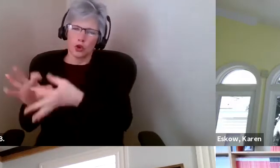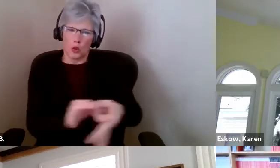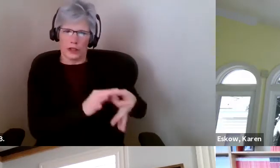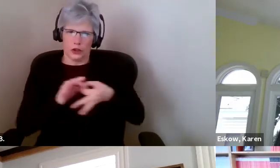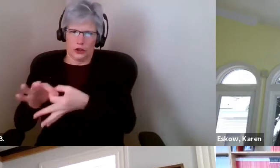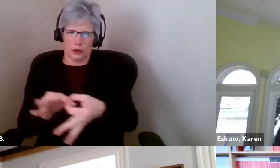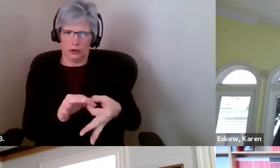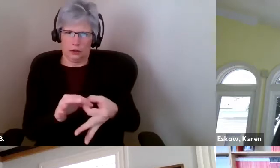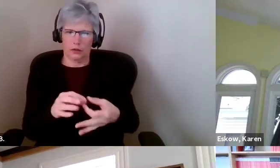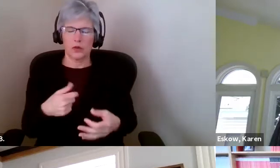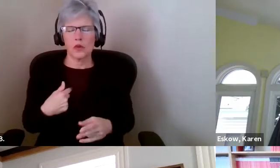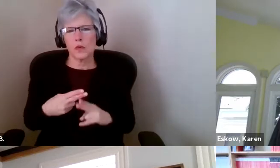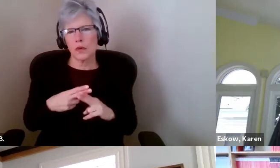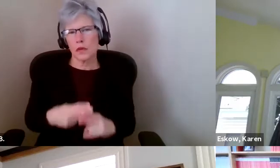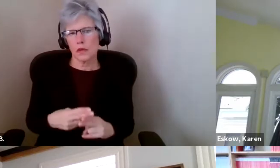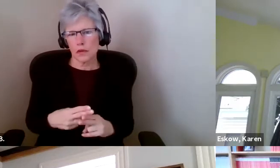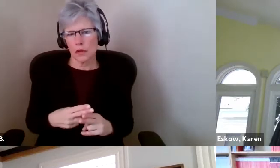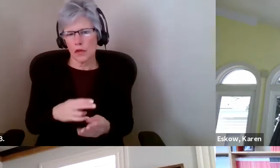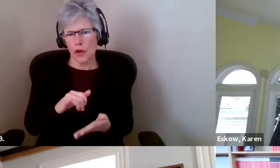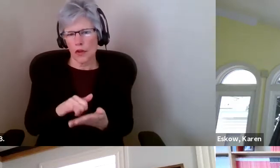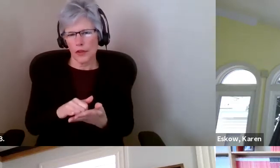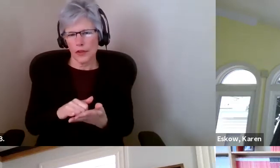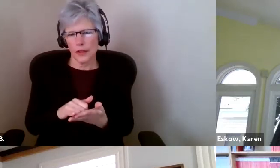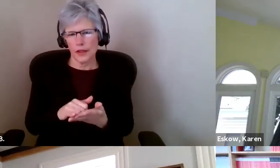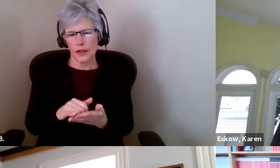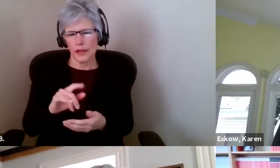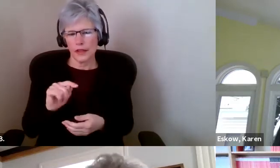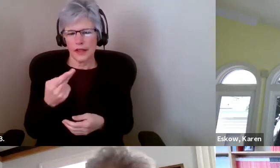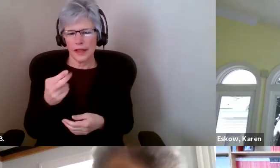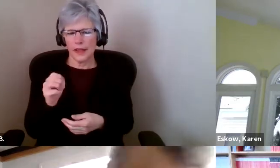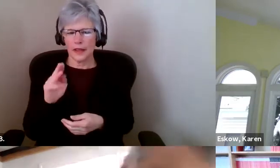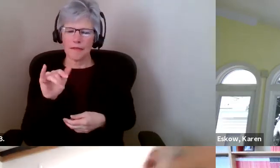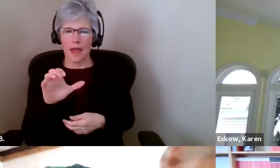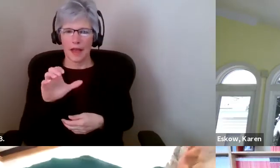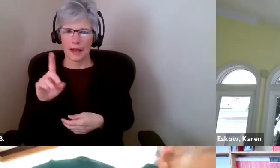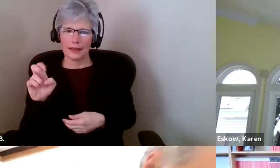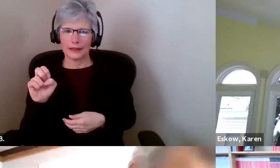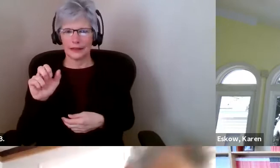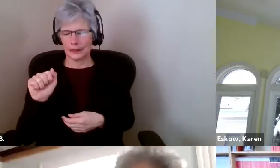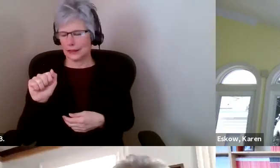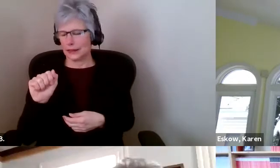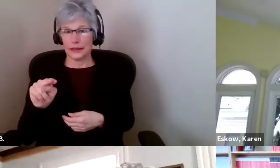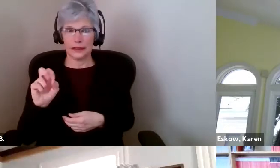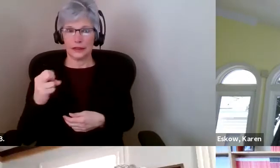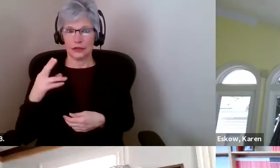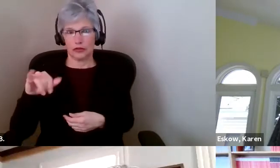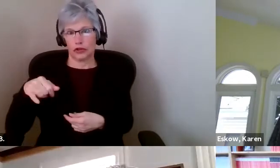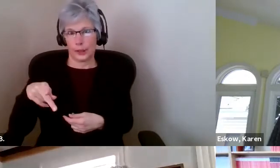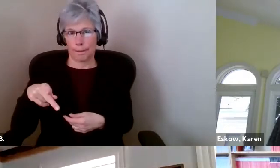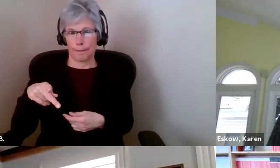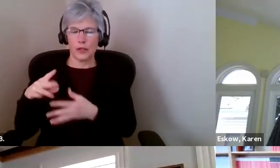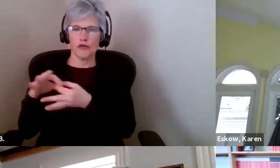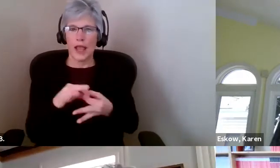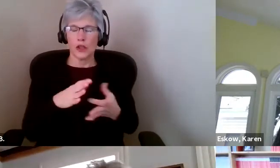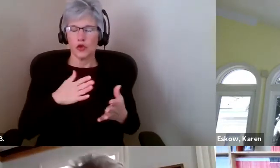call, and some of you have heard this already, the thematic deanship. It's relevant to my vision of the liberal